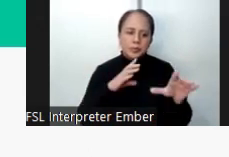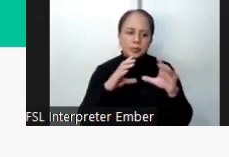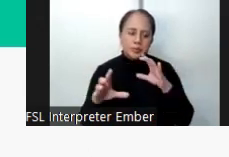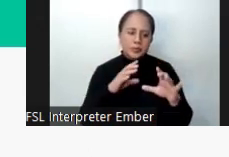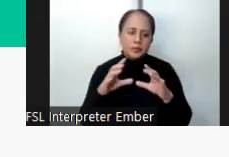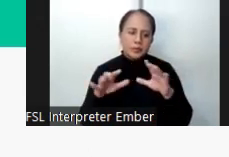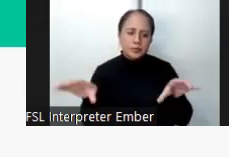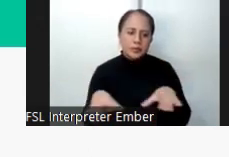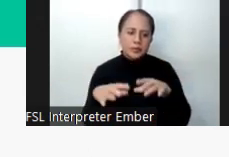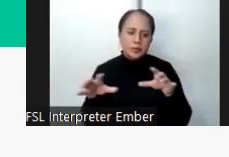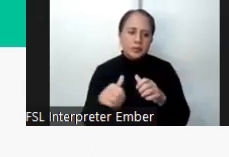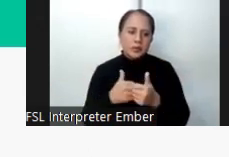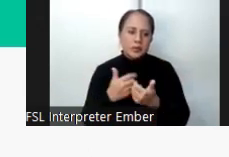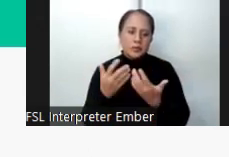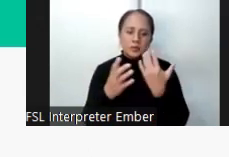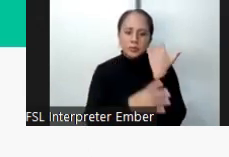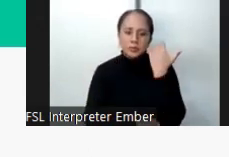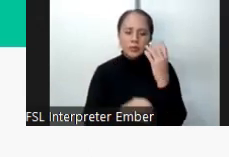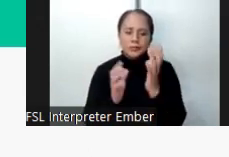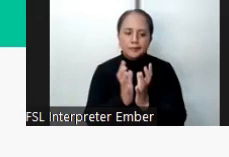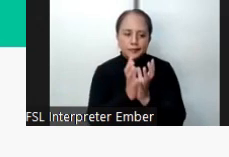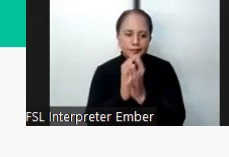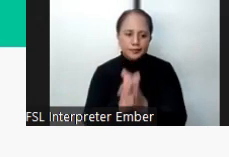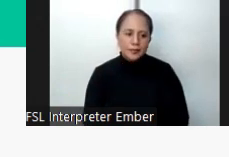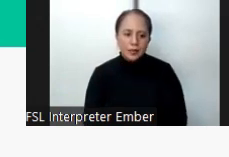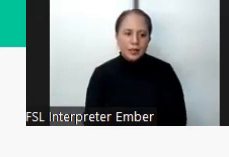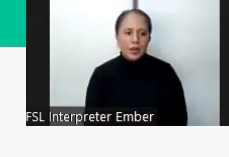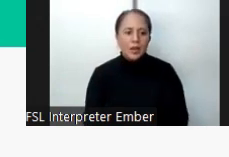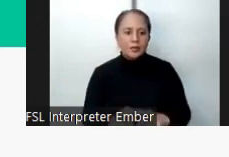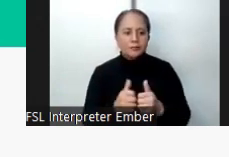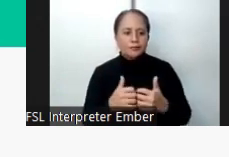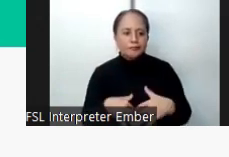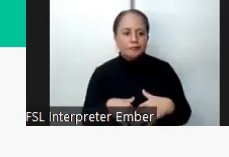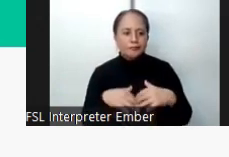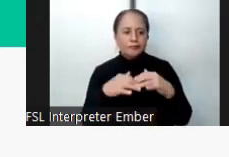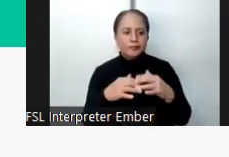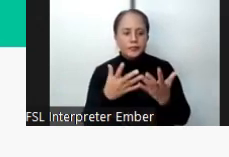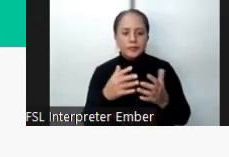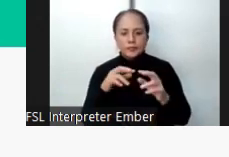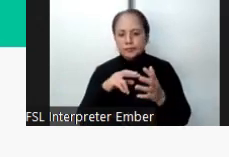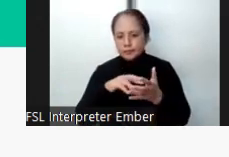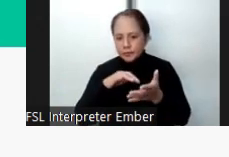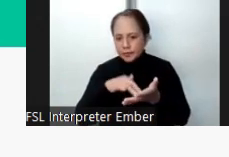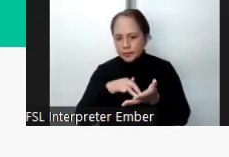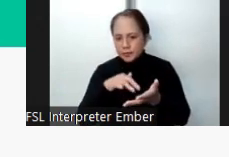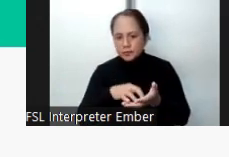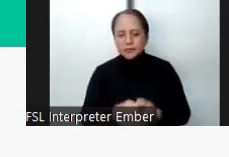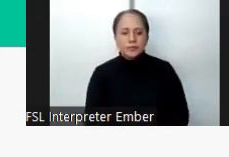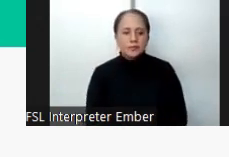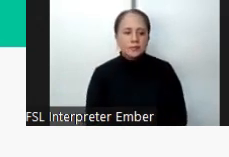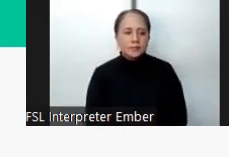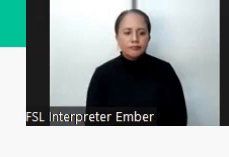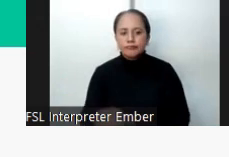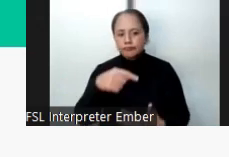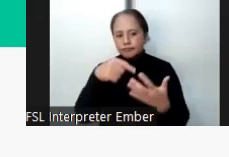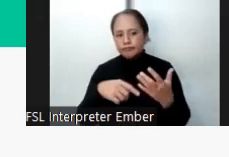communicative activities in low-resource communities? How can we build on these studies? Here